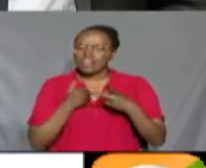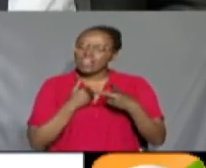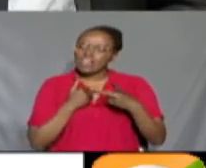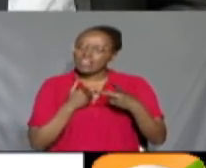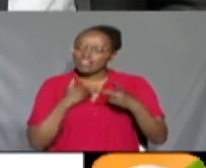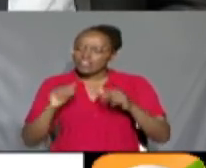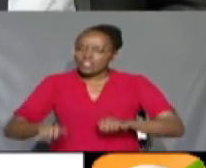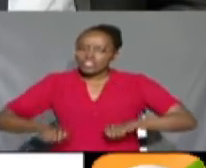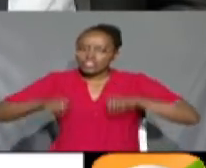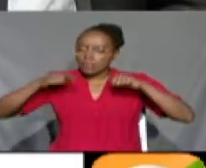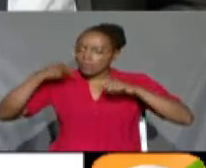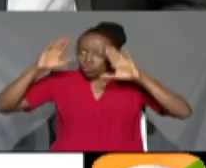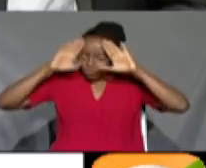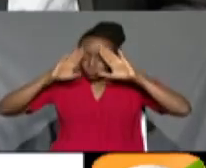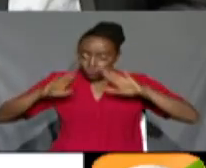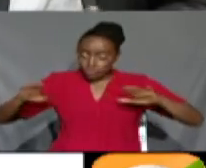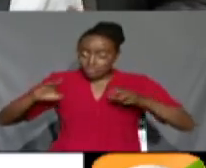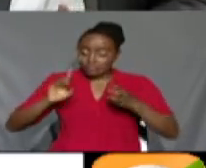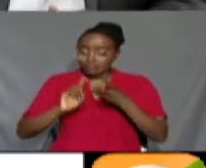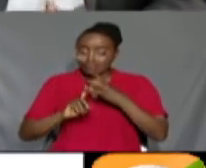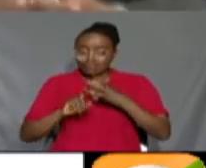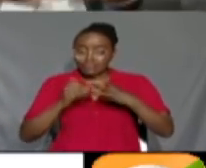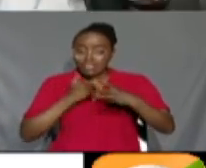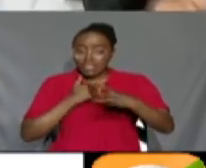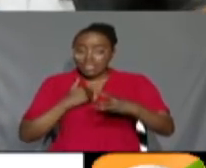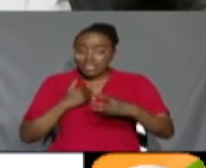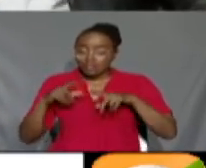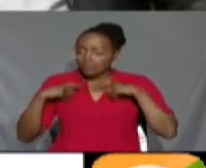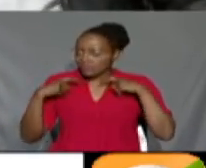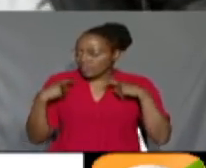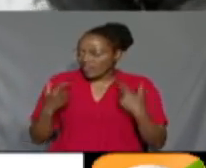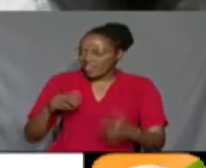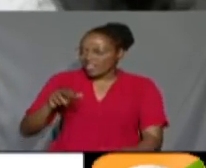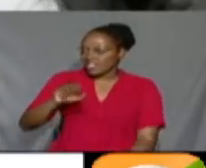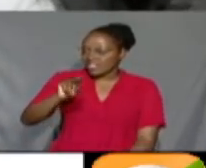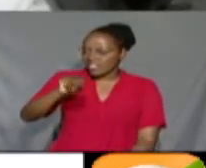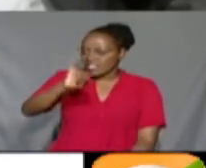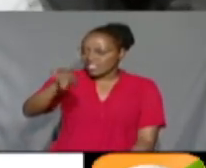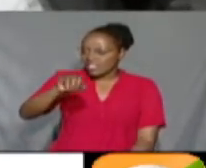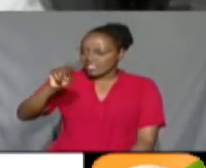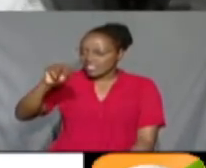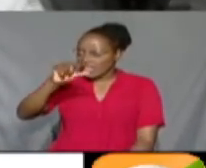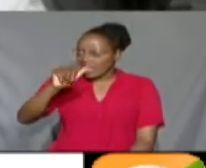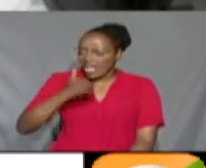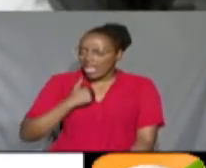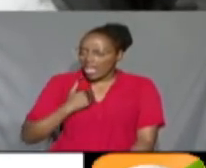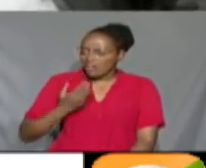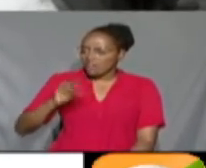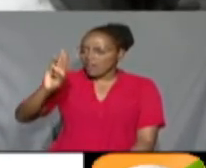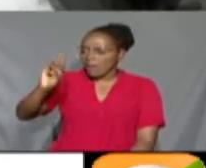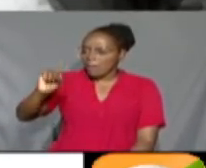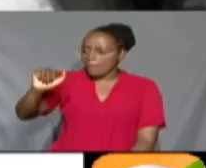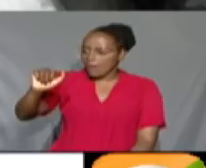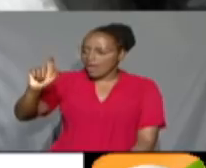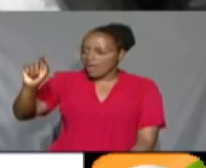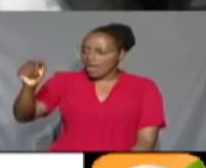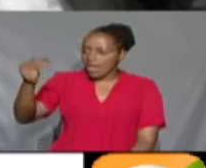They have the chairman who's a Muslim. They have Reverend Njenga. They have Bishop Matthew. They have